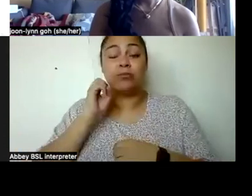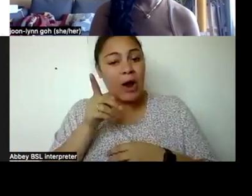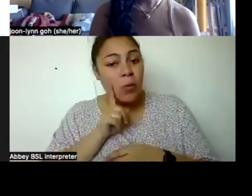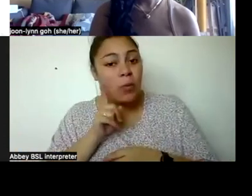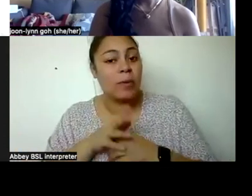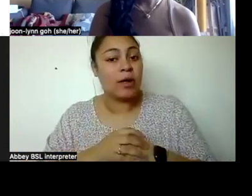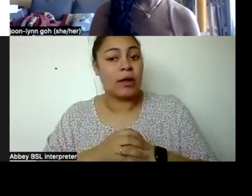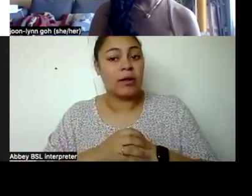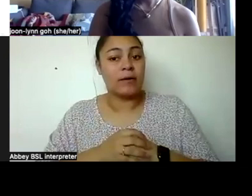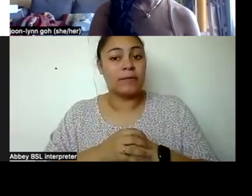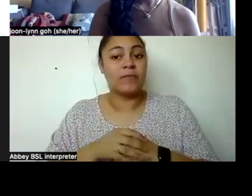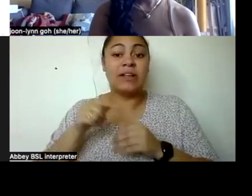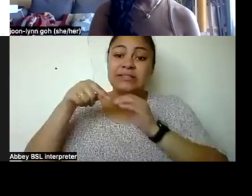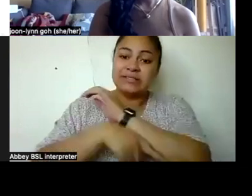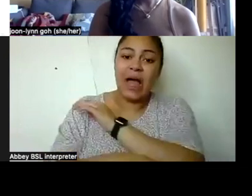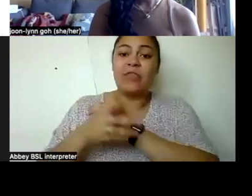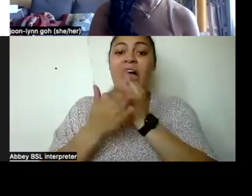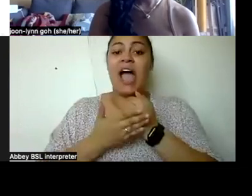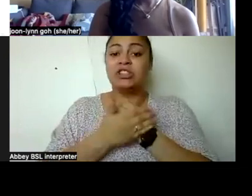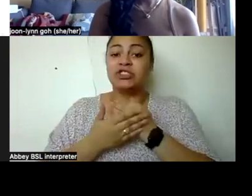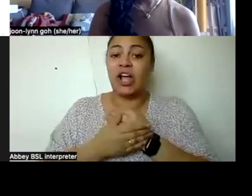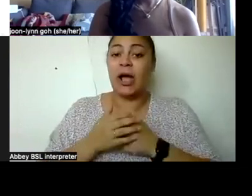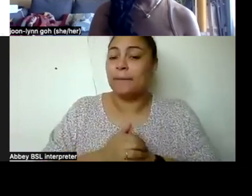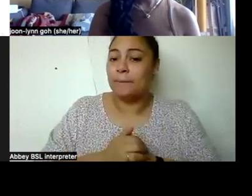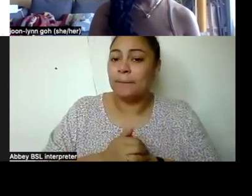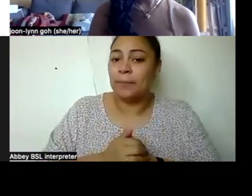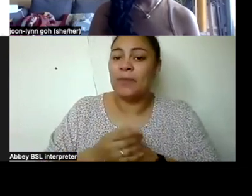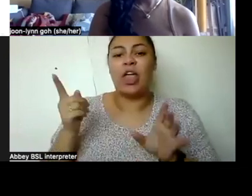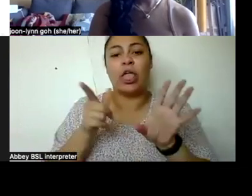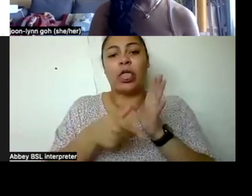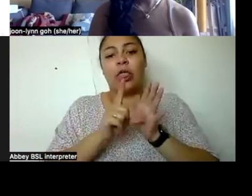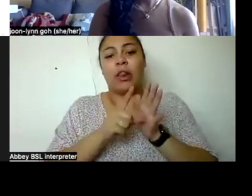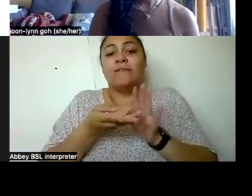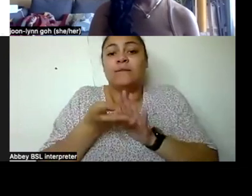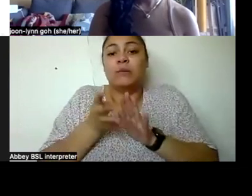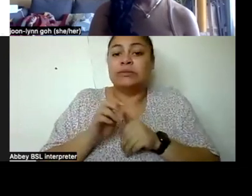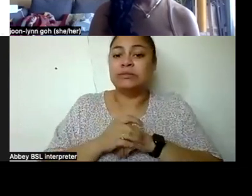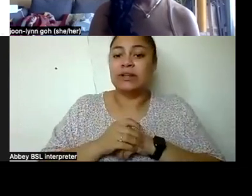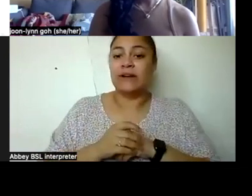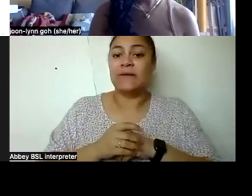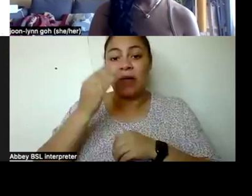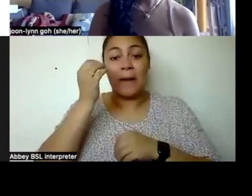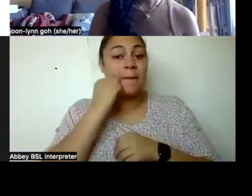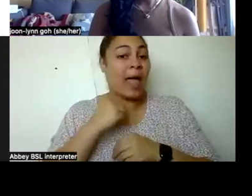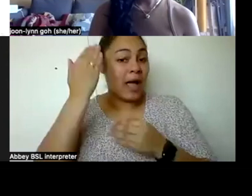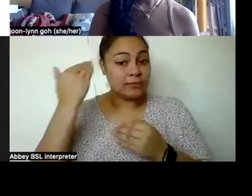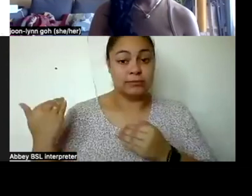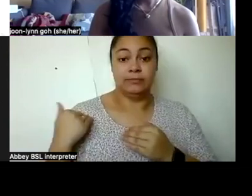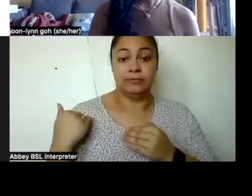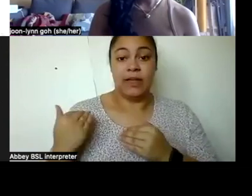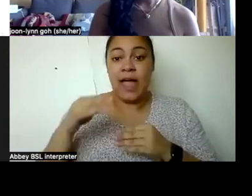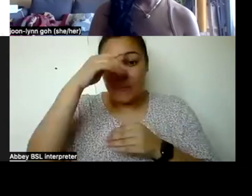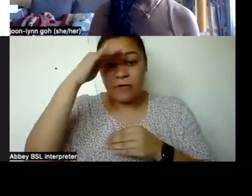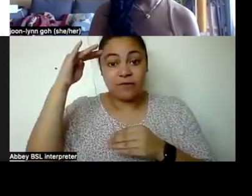woman from South Asian heritage. I'm in my early 40s. I've got black shoulder length hair with a